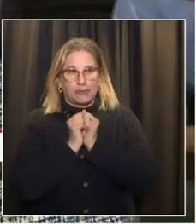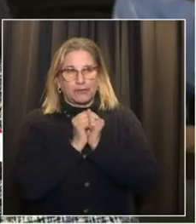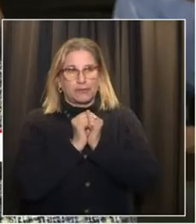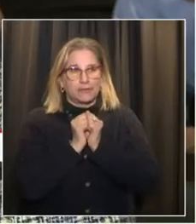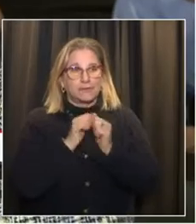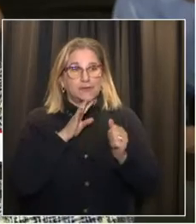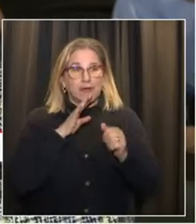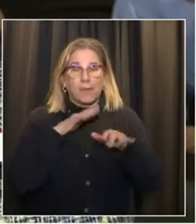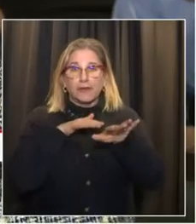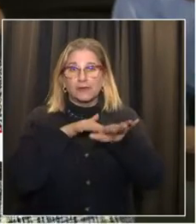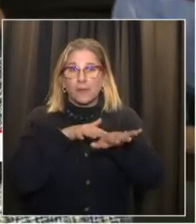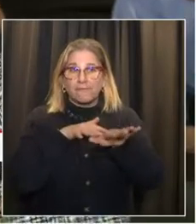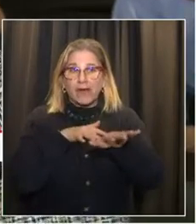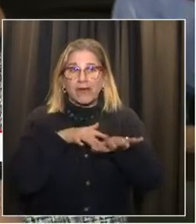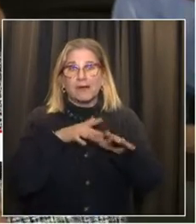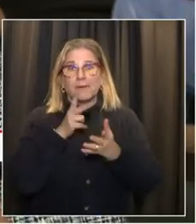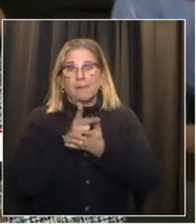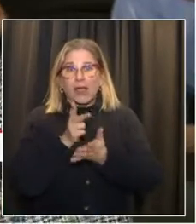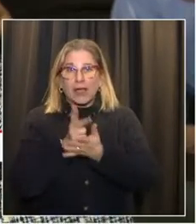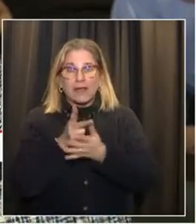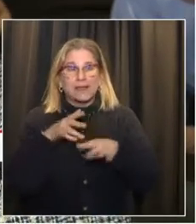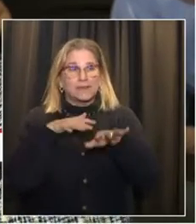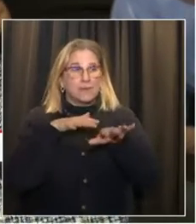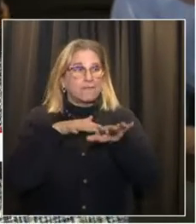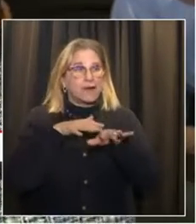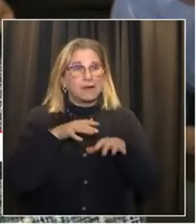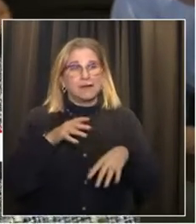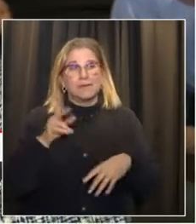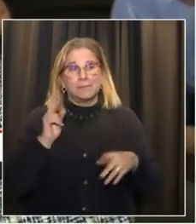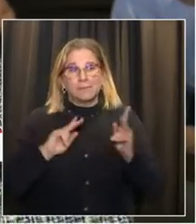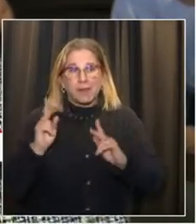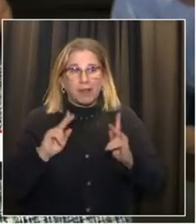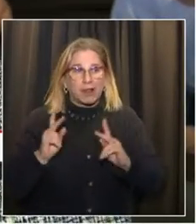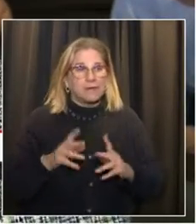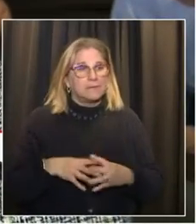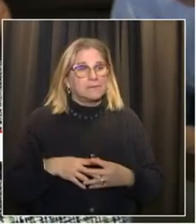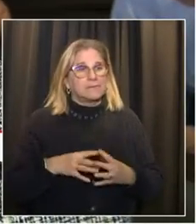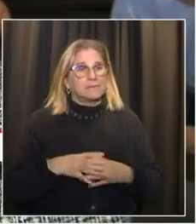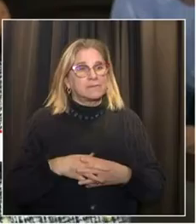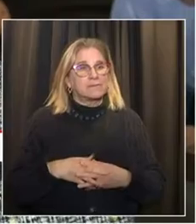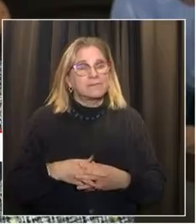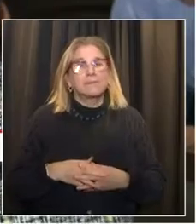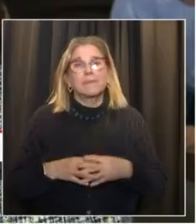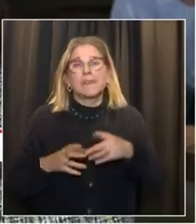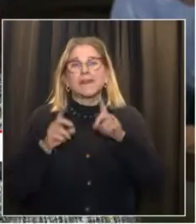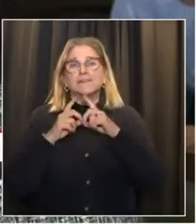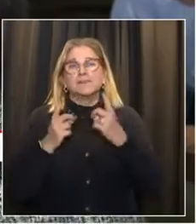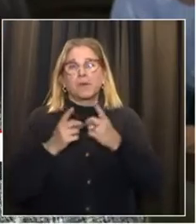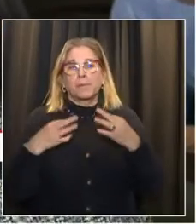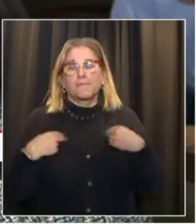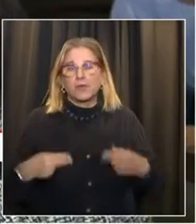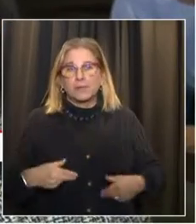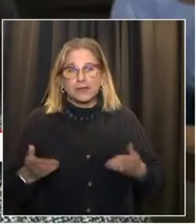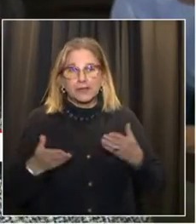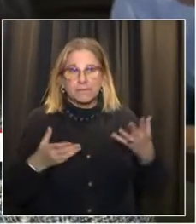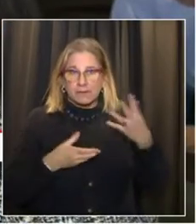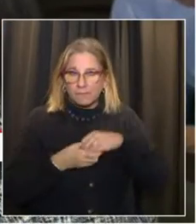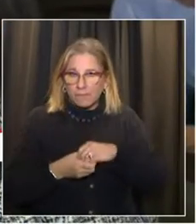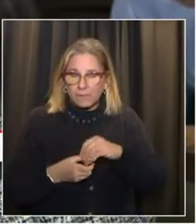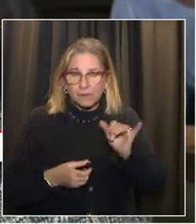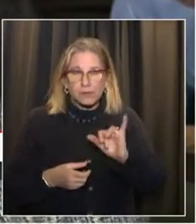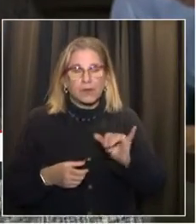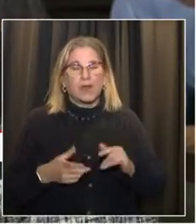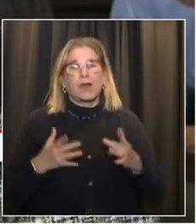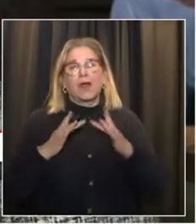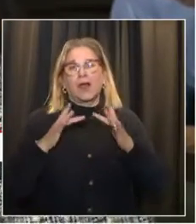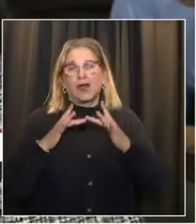supporting DBH and DHS as a collective in regular outreach in areas where we know it's impacting public safety. And so